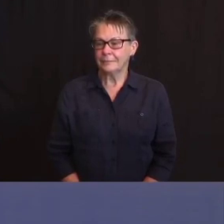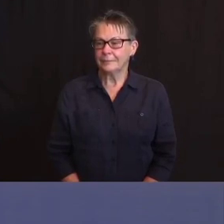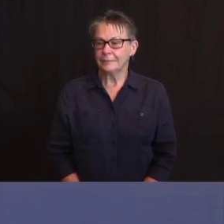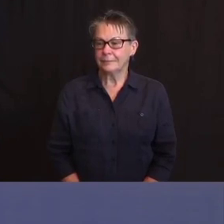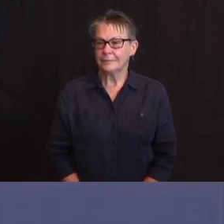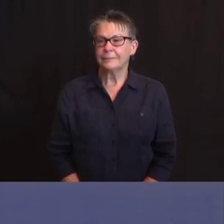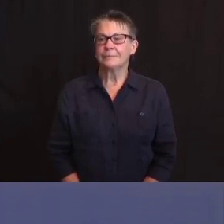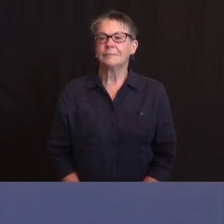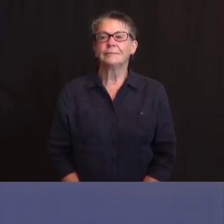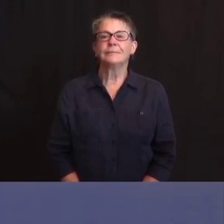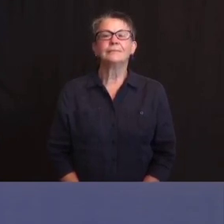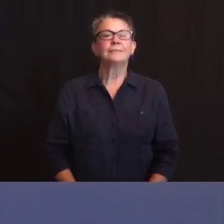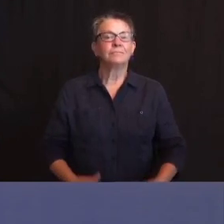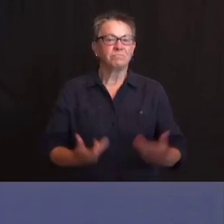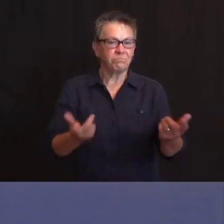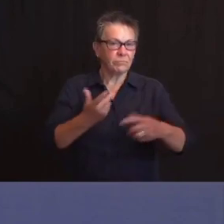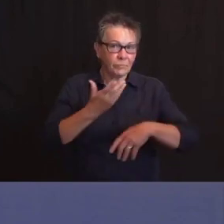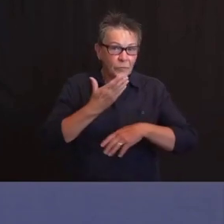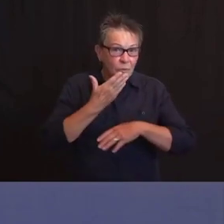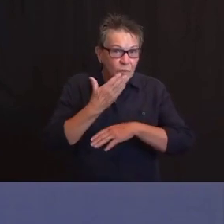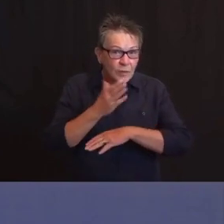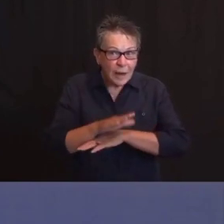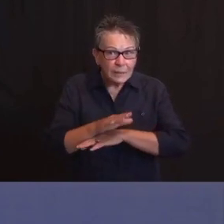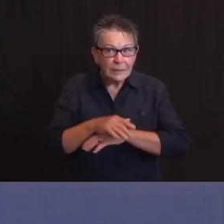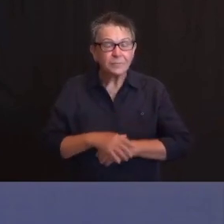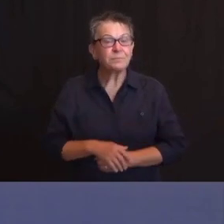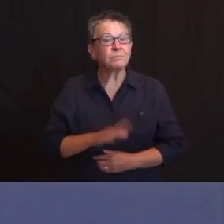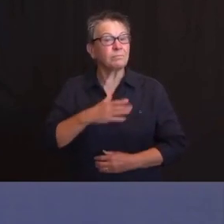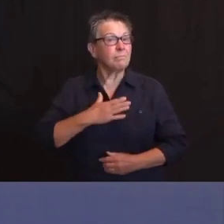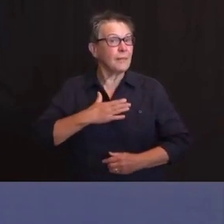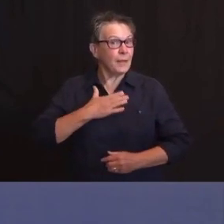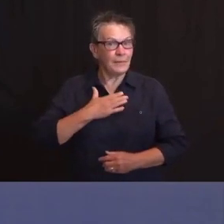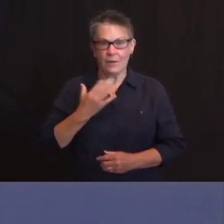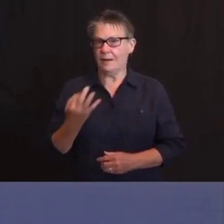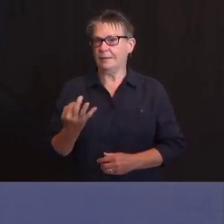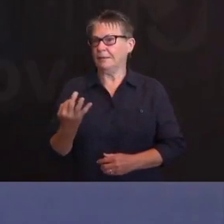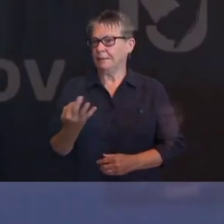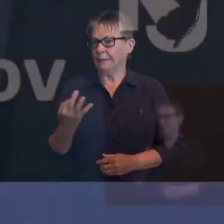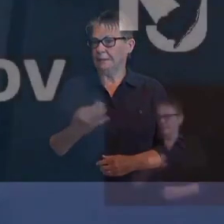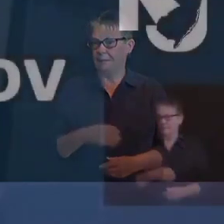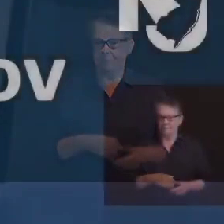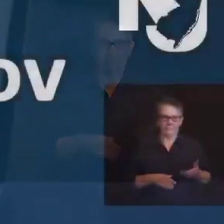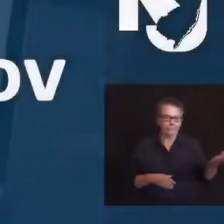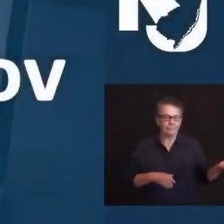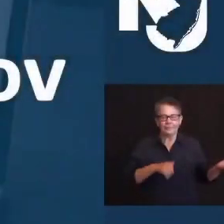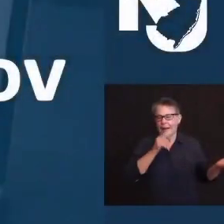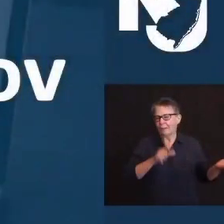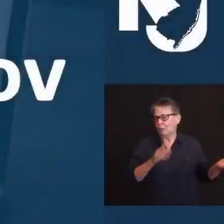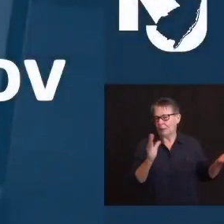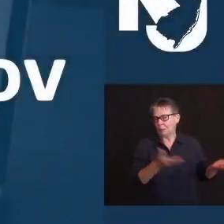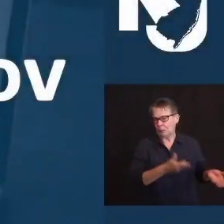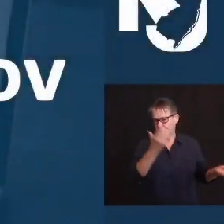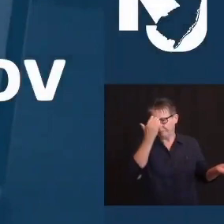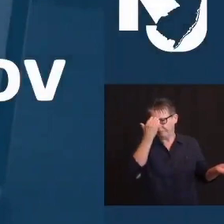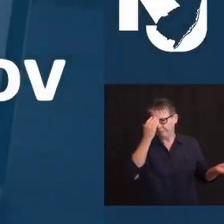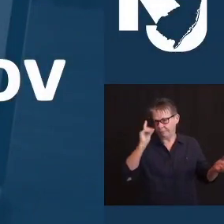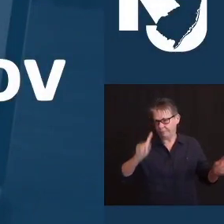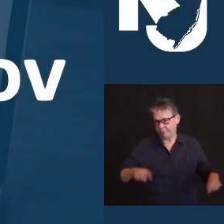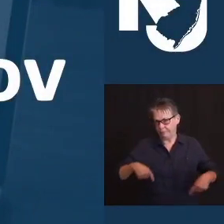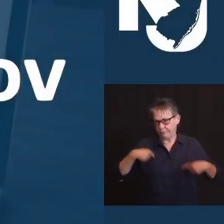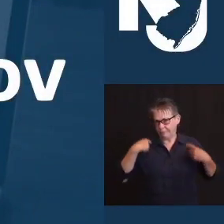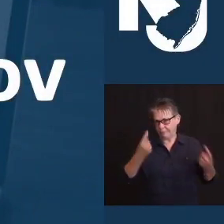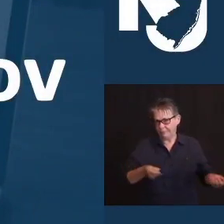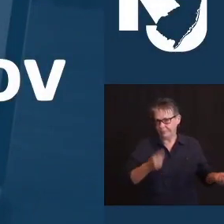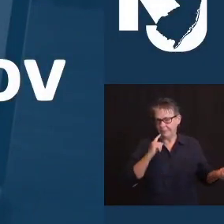Good afternoon and happy Friday. With me is, to my right, is the woman who needs no introduction, the Commissioner of the Department of Health, Judy